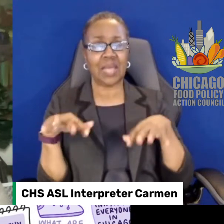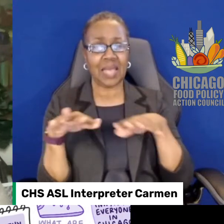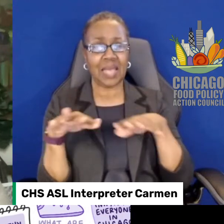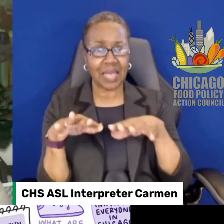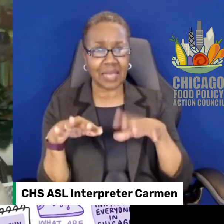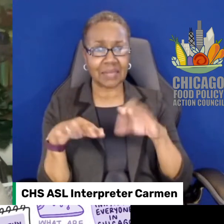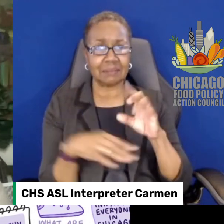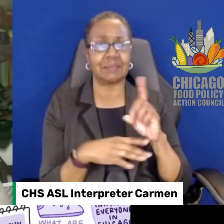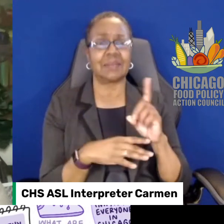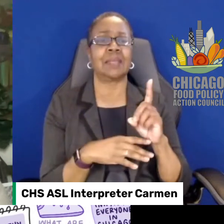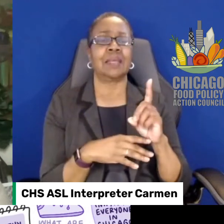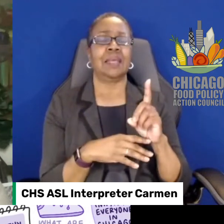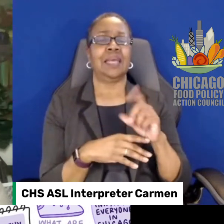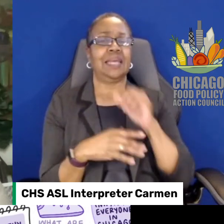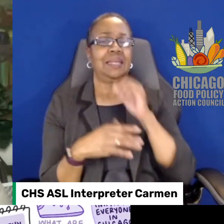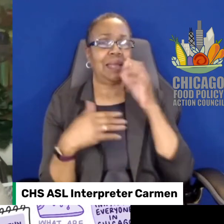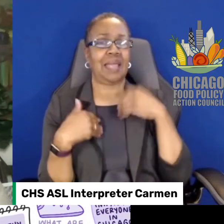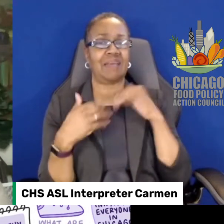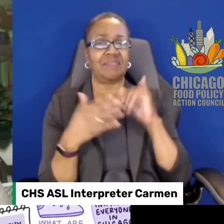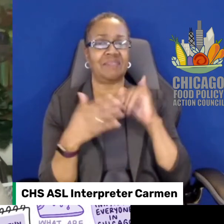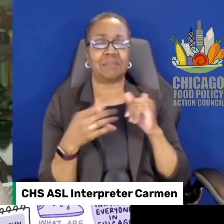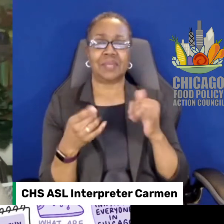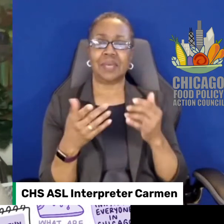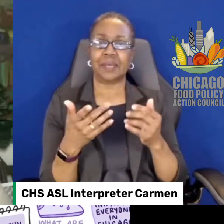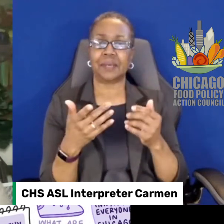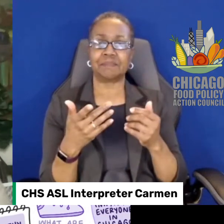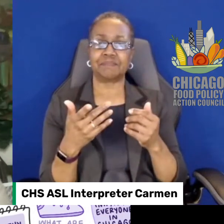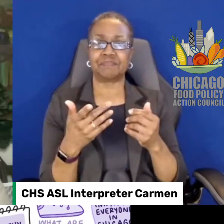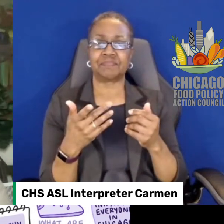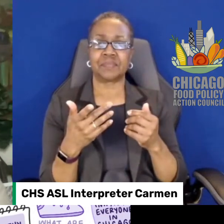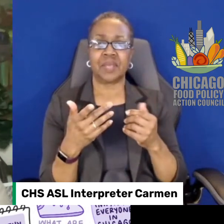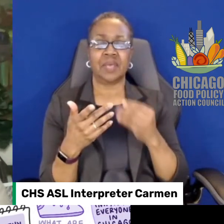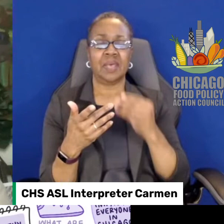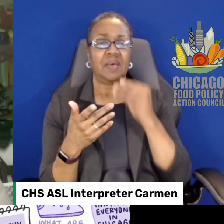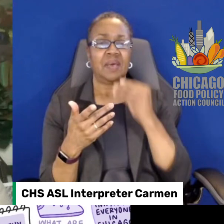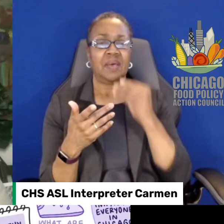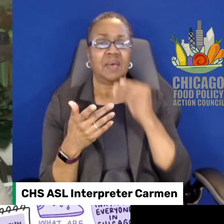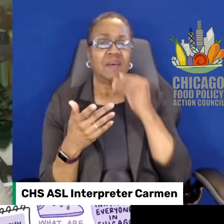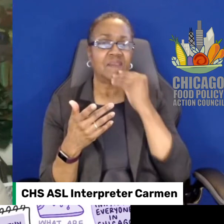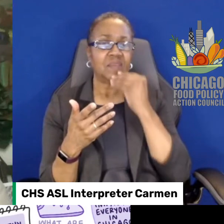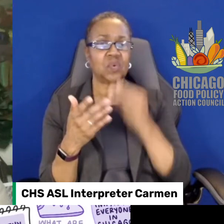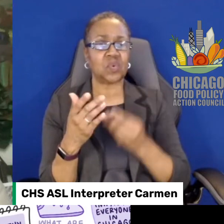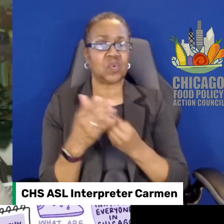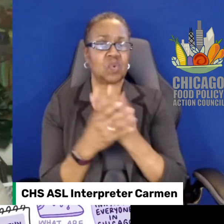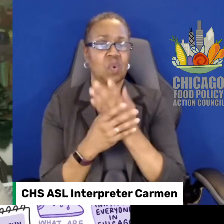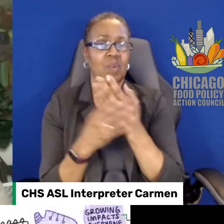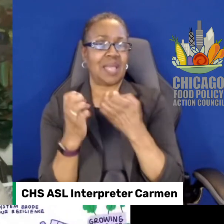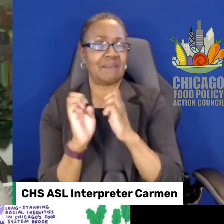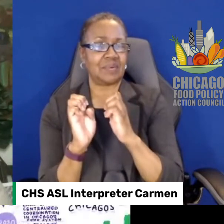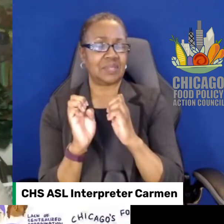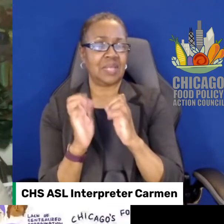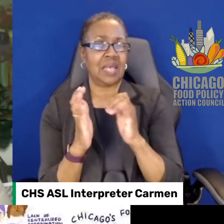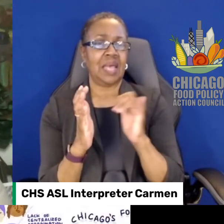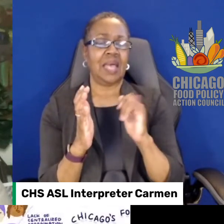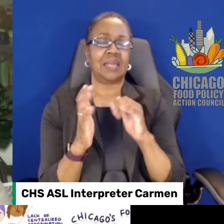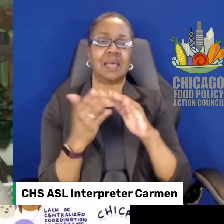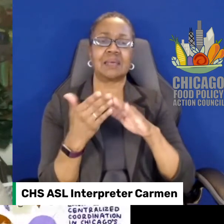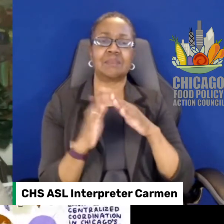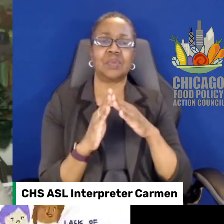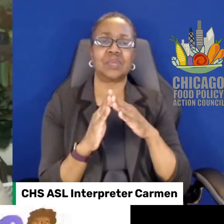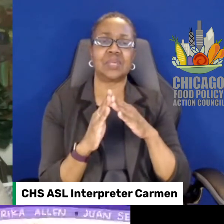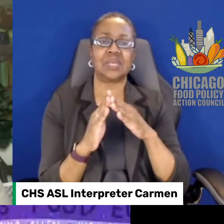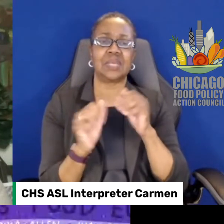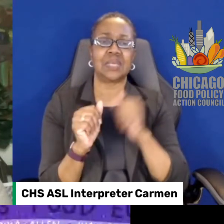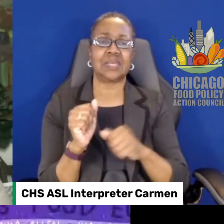to not have that be a sort of, food growing efforts and kind of community block by block kind